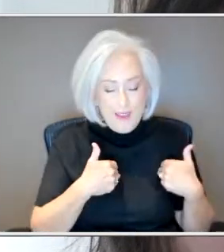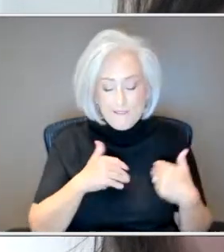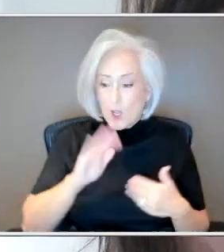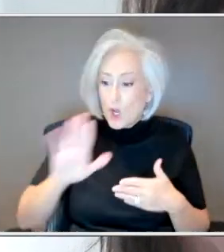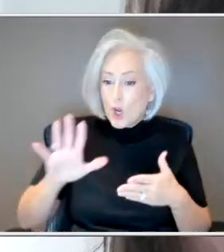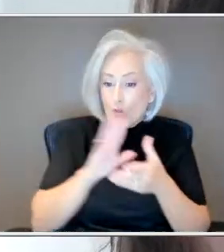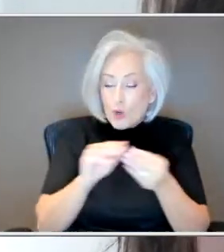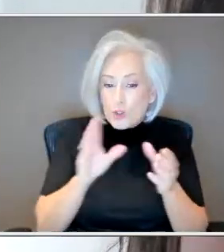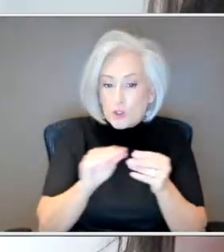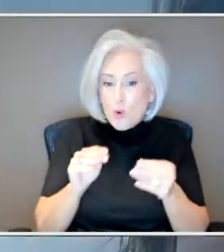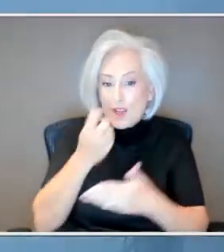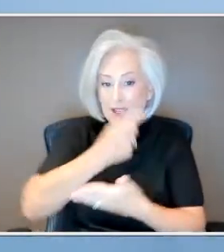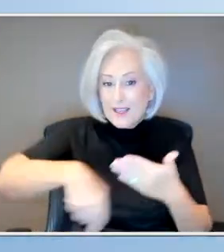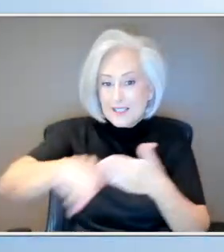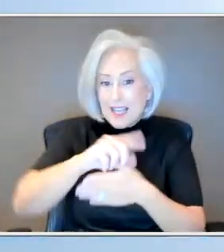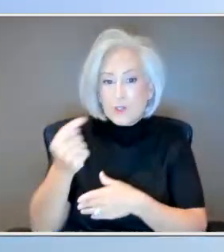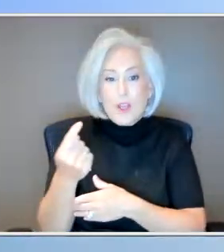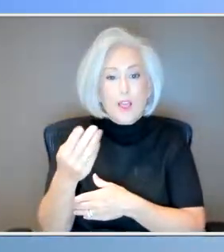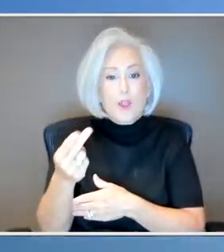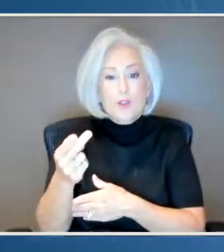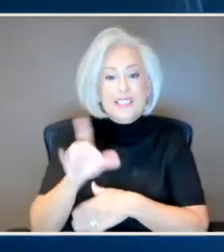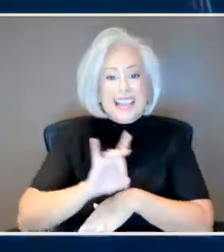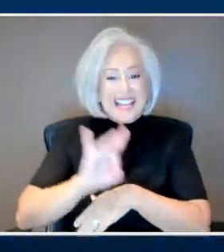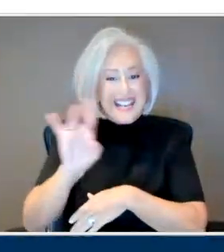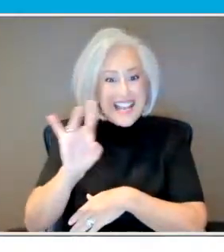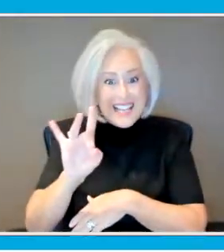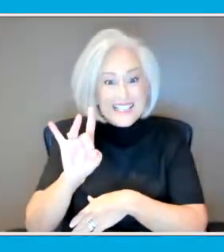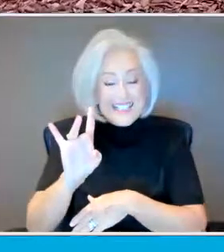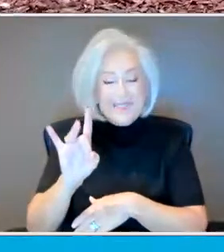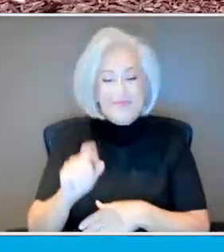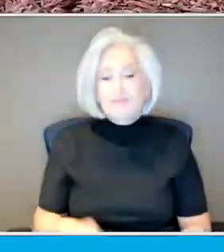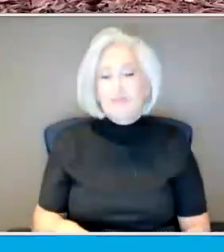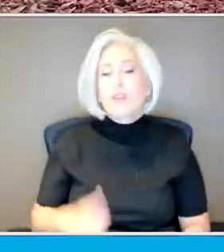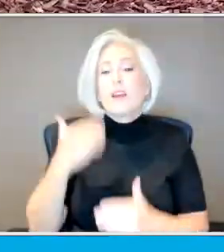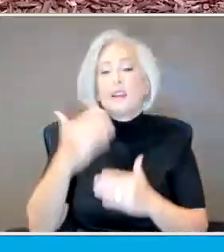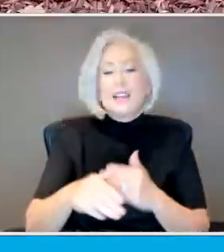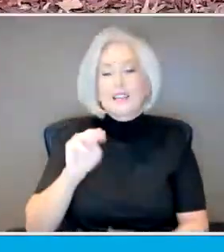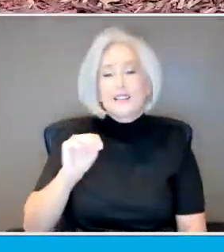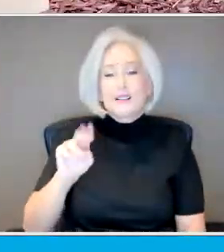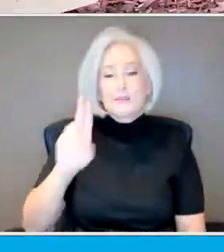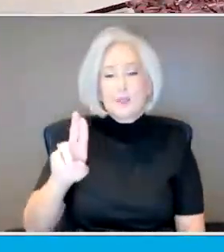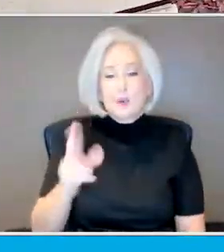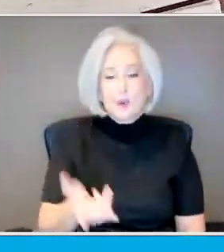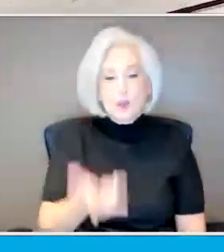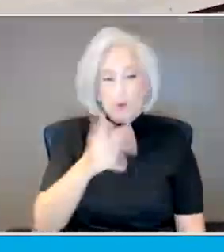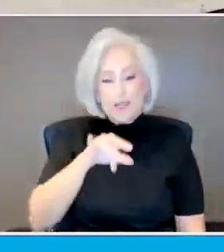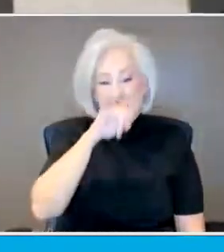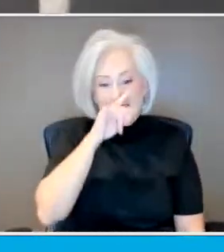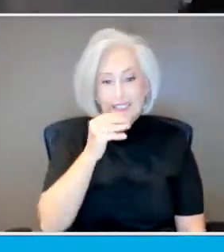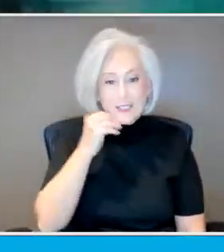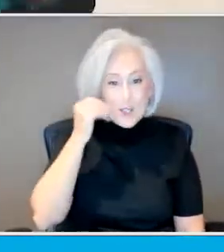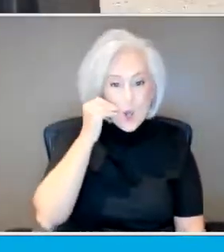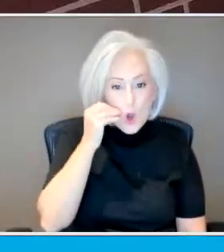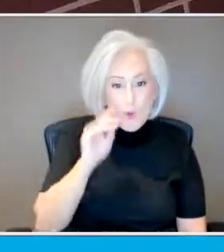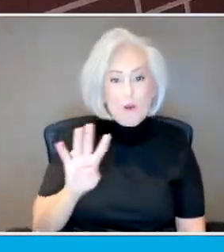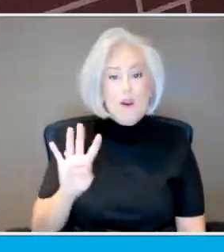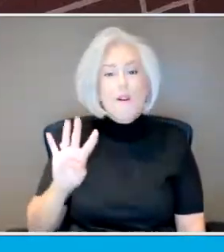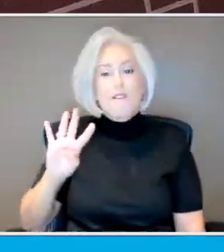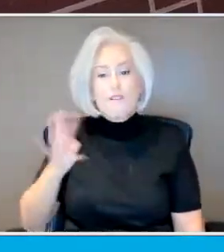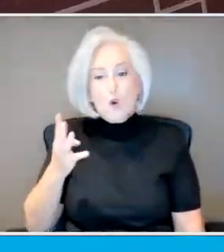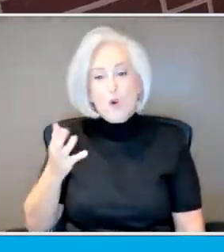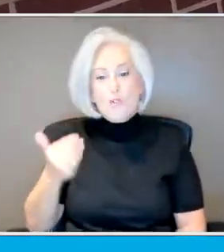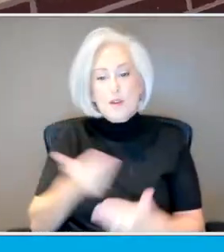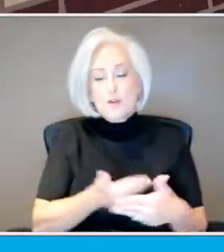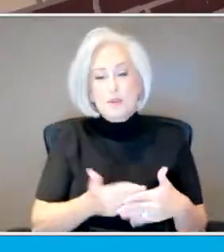a.m. Coming up on the Morning Medical Update. 3 kids at home, a 4th on the way, but doctors kept